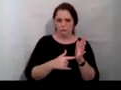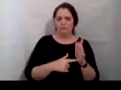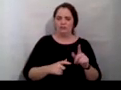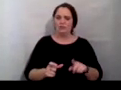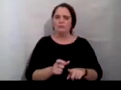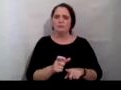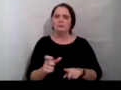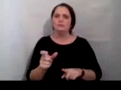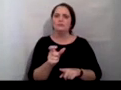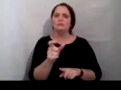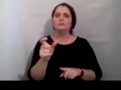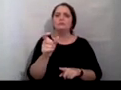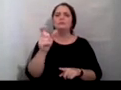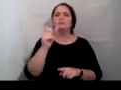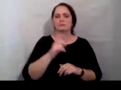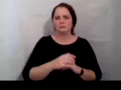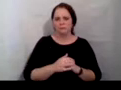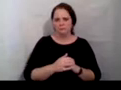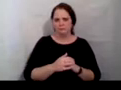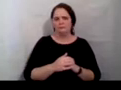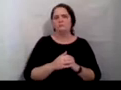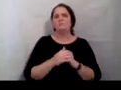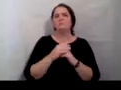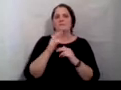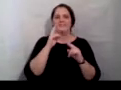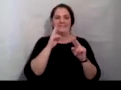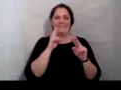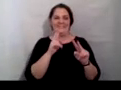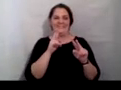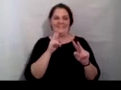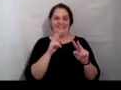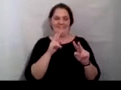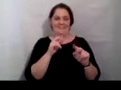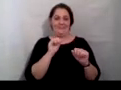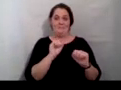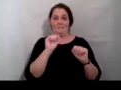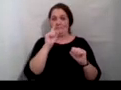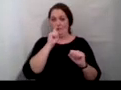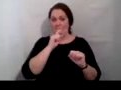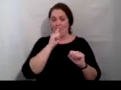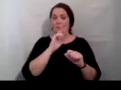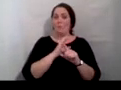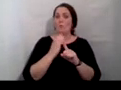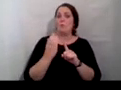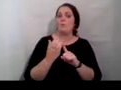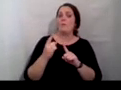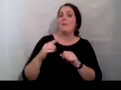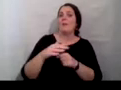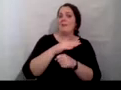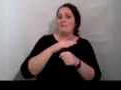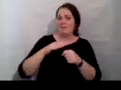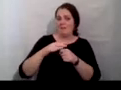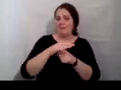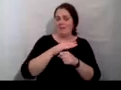art, but also to the Wikankuga cultures of the region. It's called